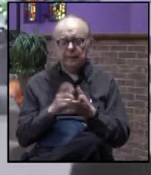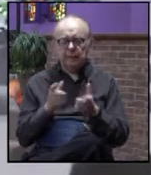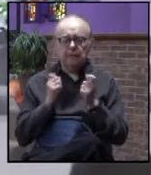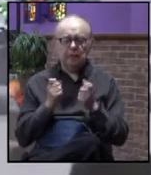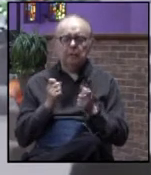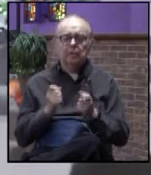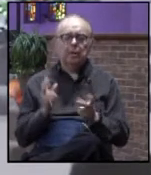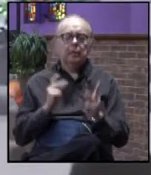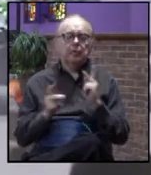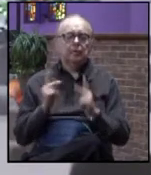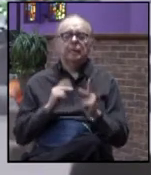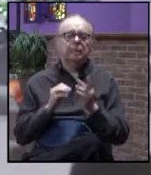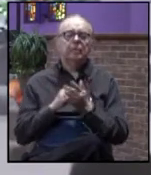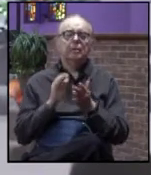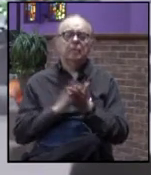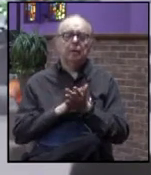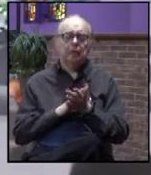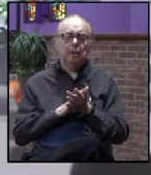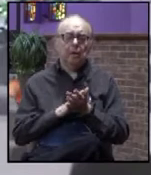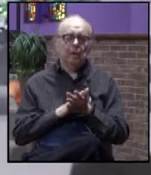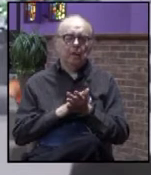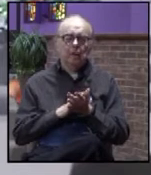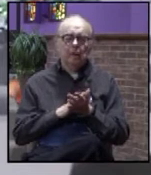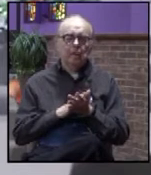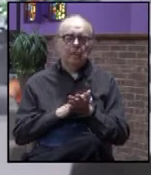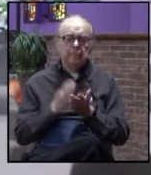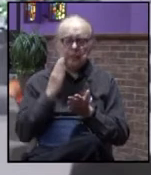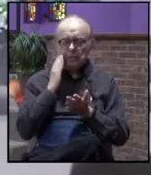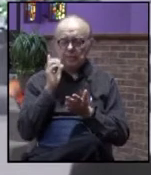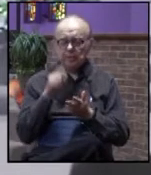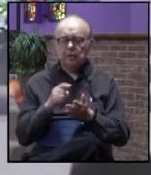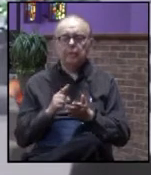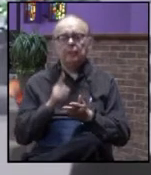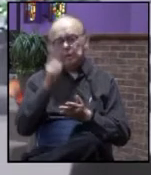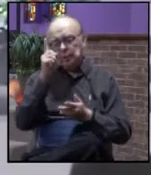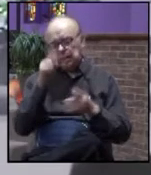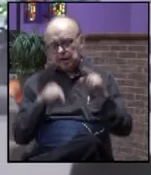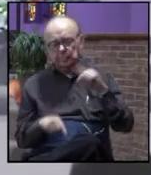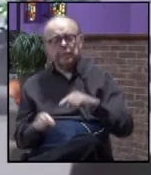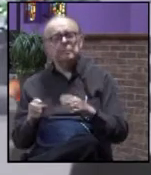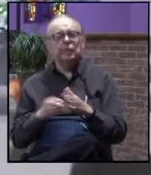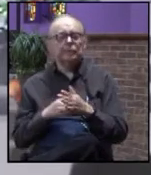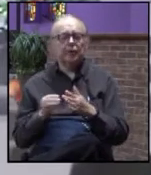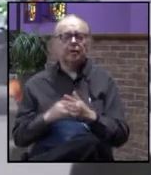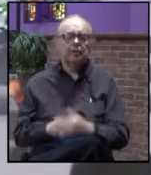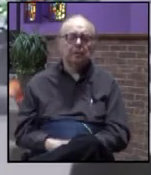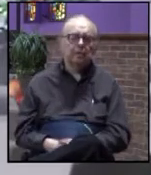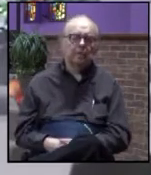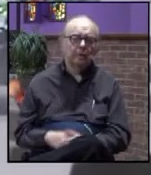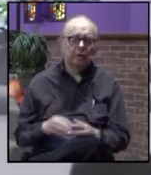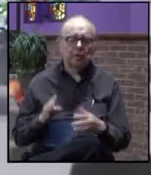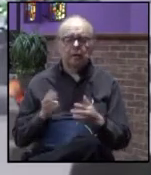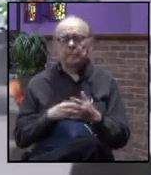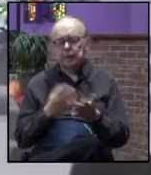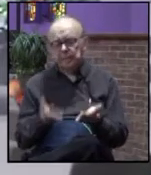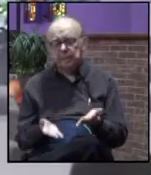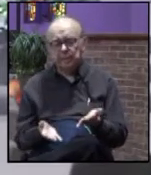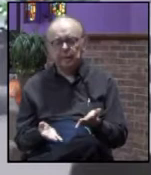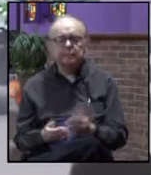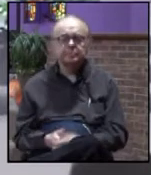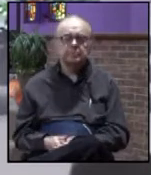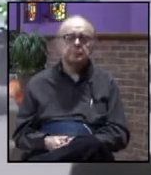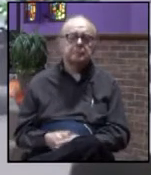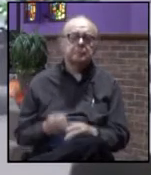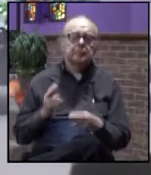of people would read the shape notes, they would read the things, and they knew that they were supposed to go up, they were supposed to go down. The melody was coming here, the melody was coming